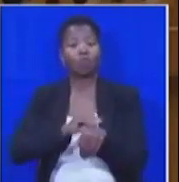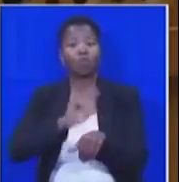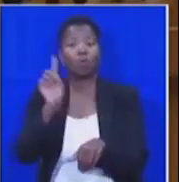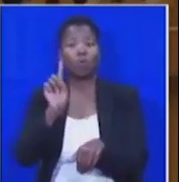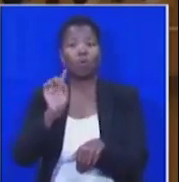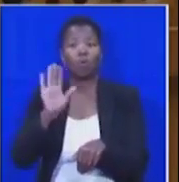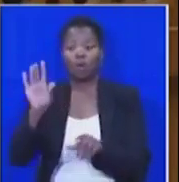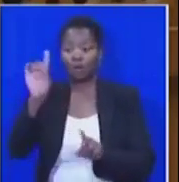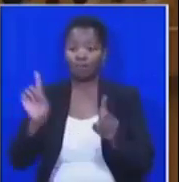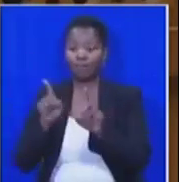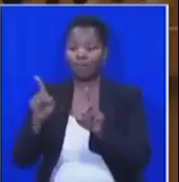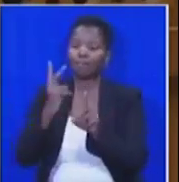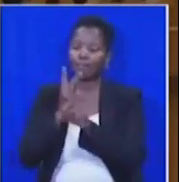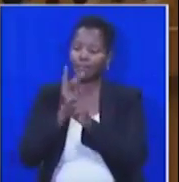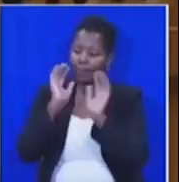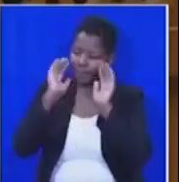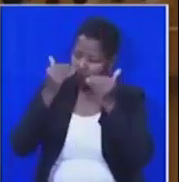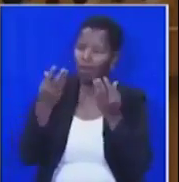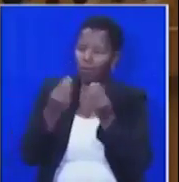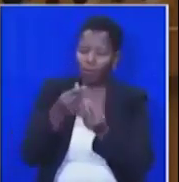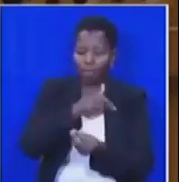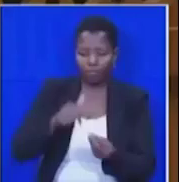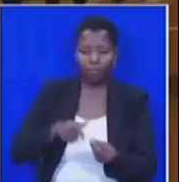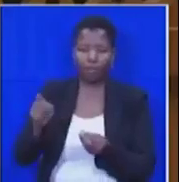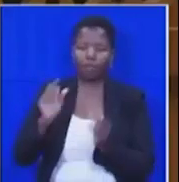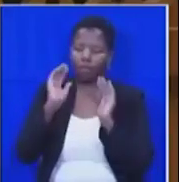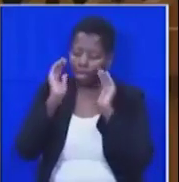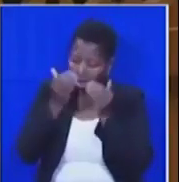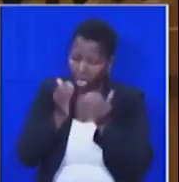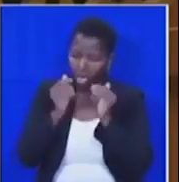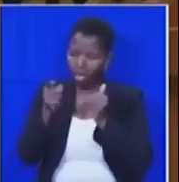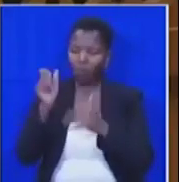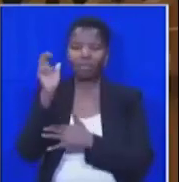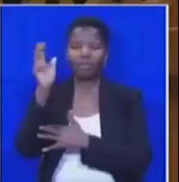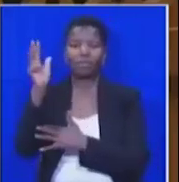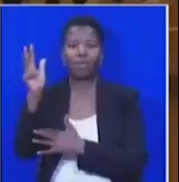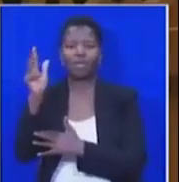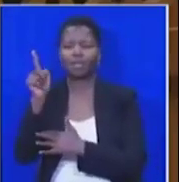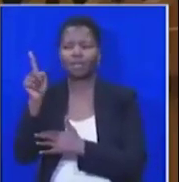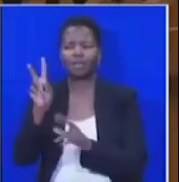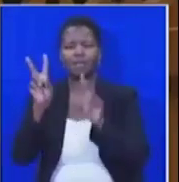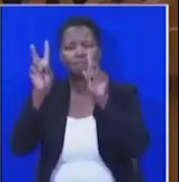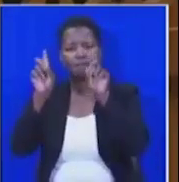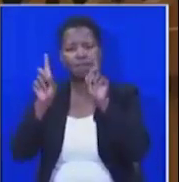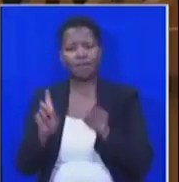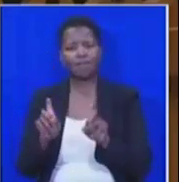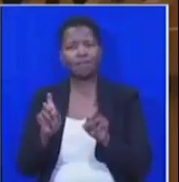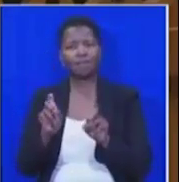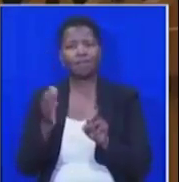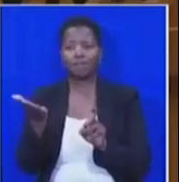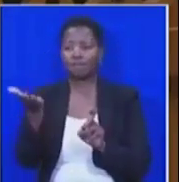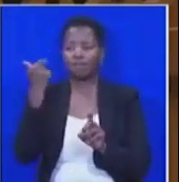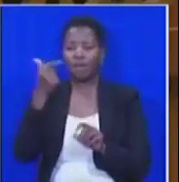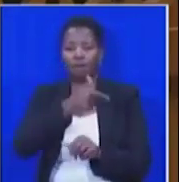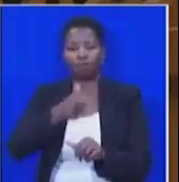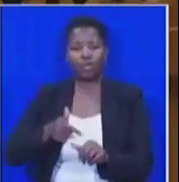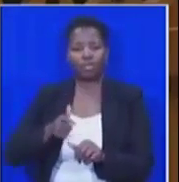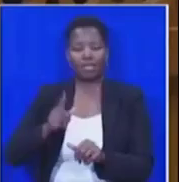us back to sleep again, including the President, who we saw nodding off during it. And she quoted very liberally from our former President